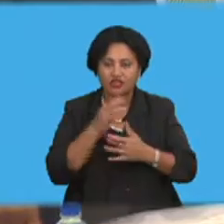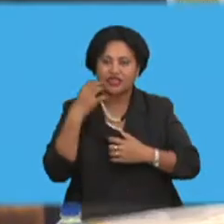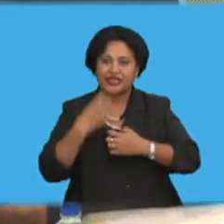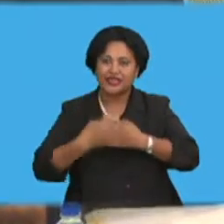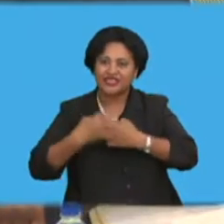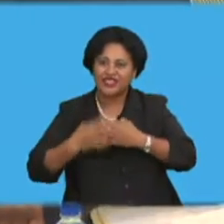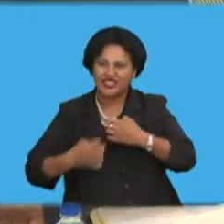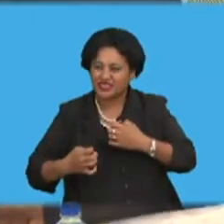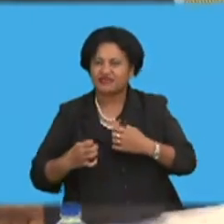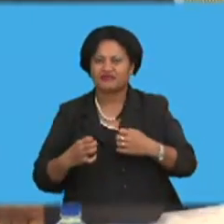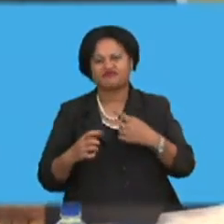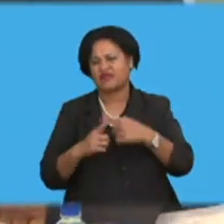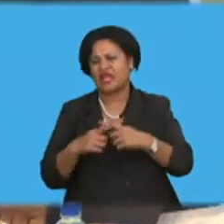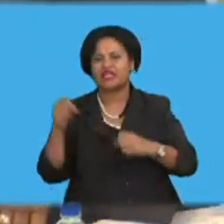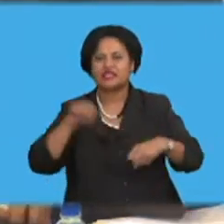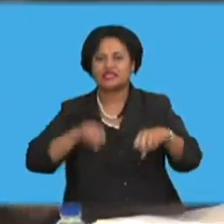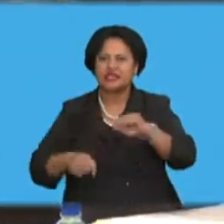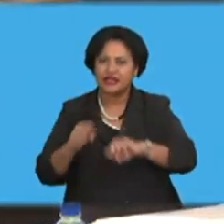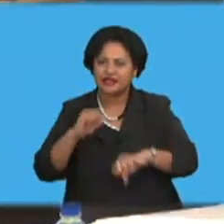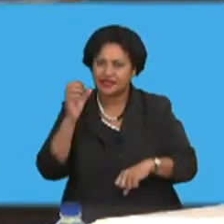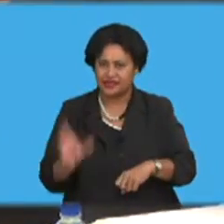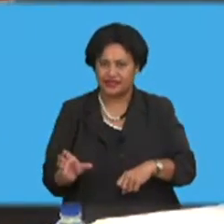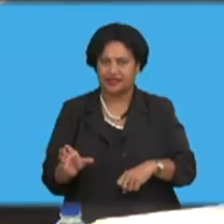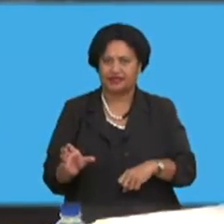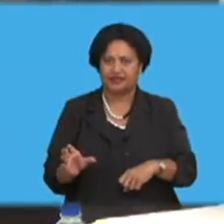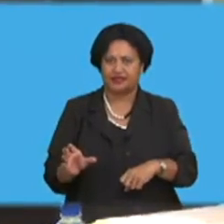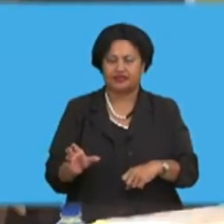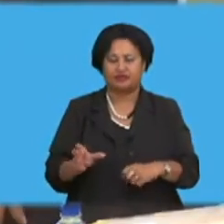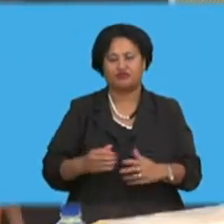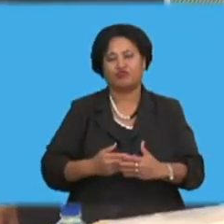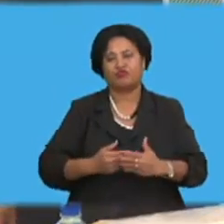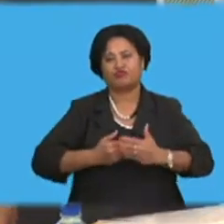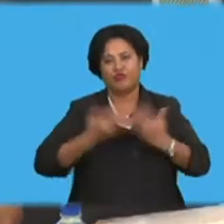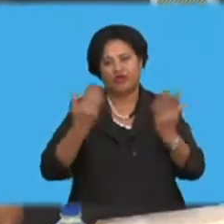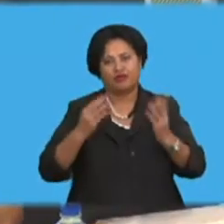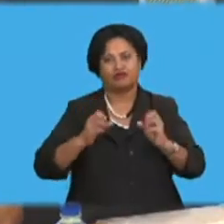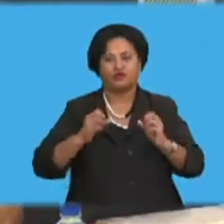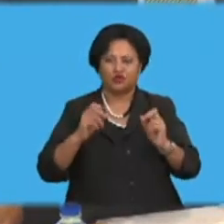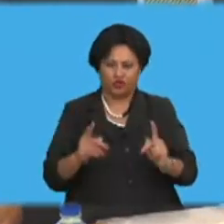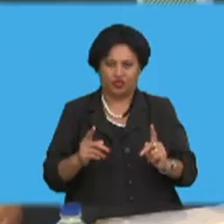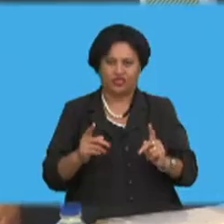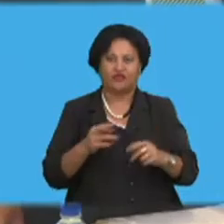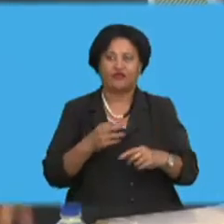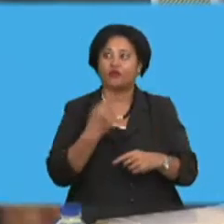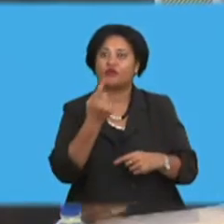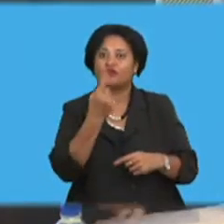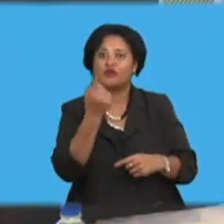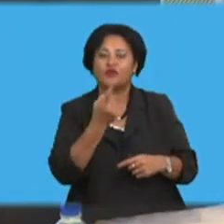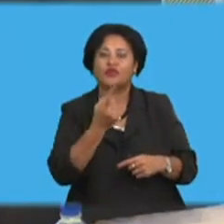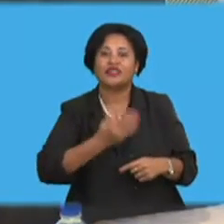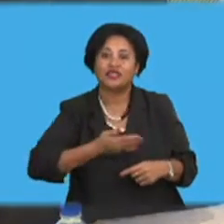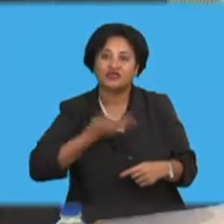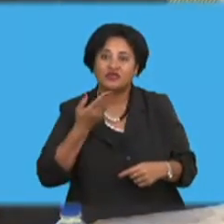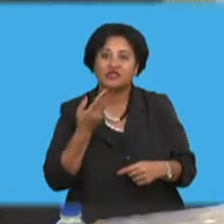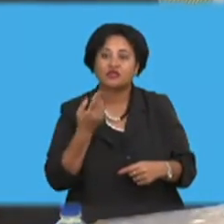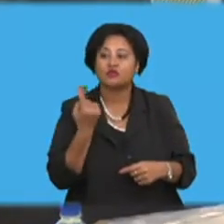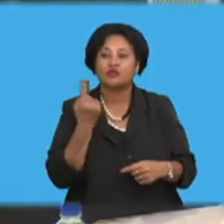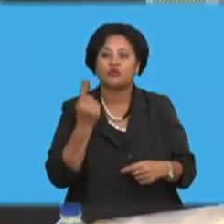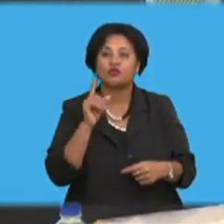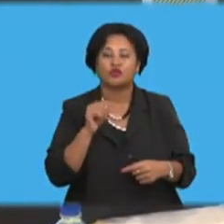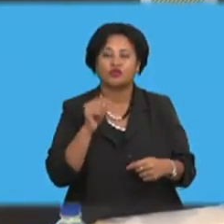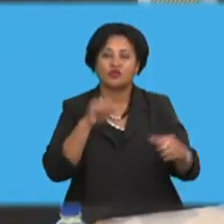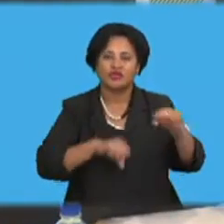engineers, even scientists, Madam Speaker. So huge opportunities for those that are taking science in